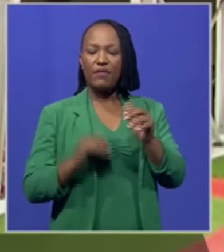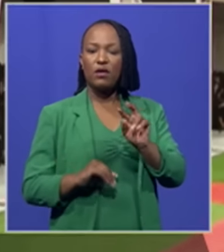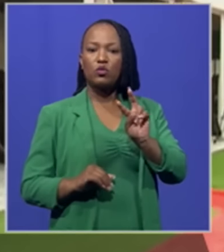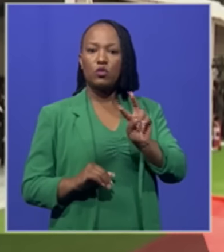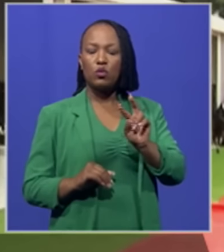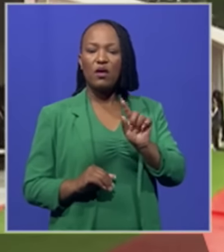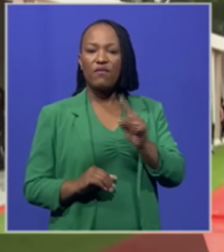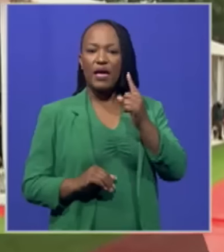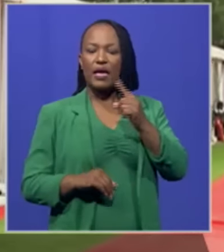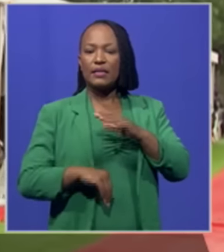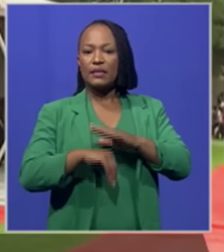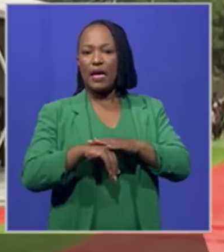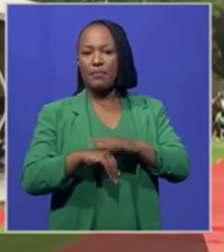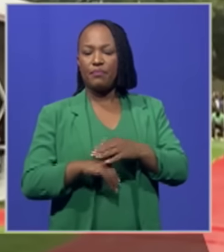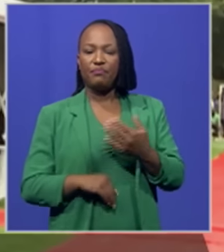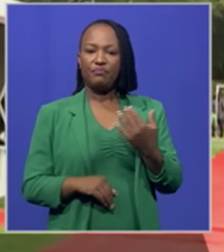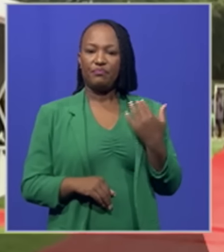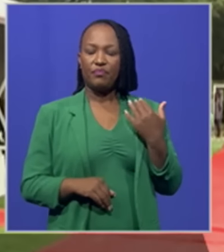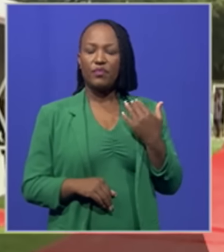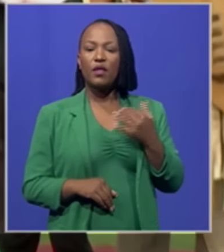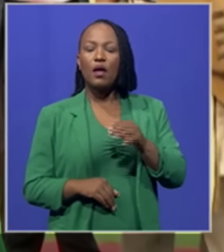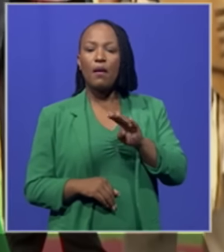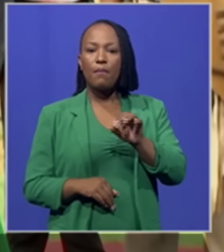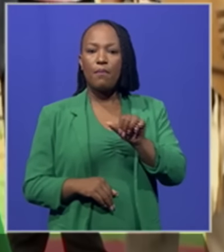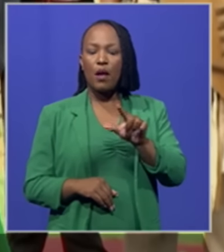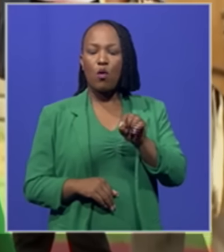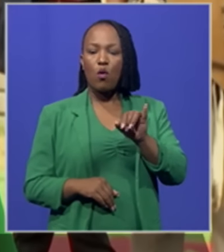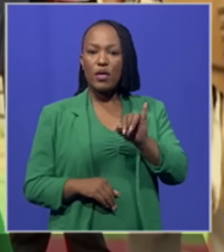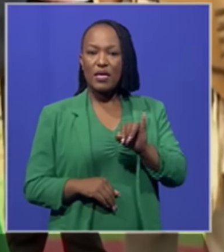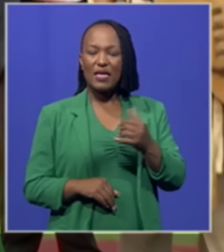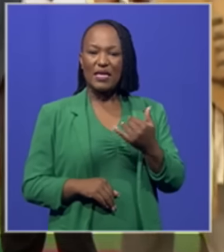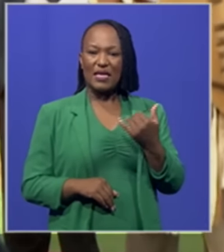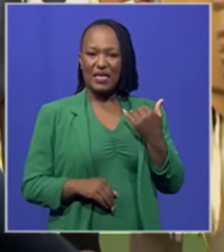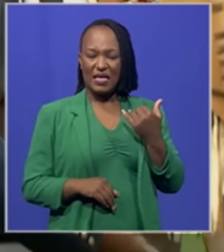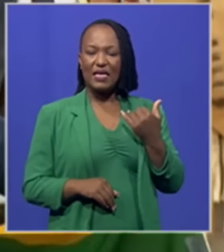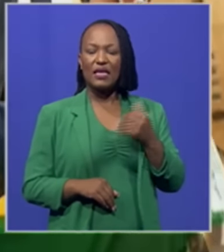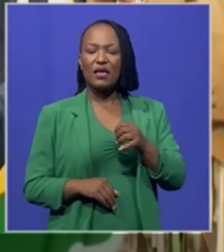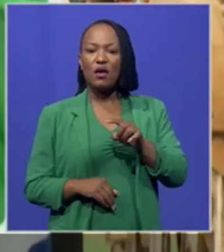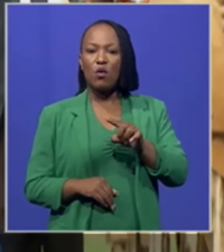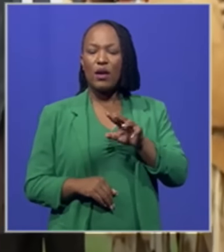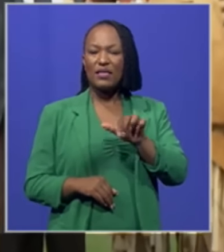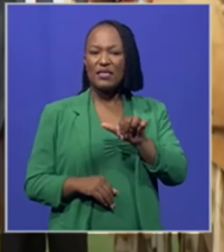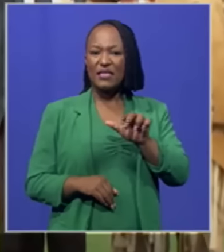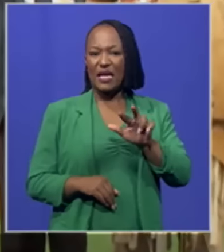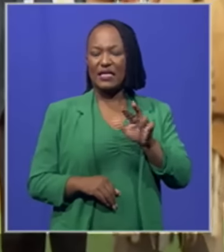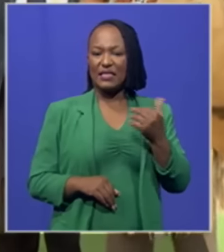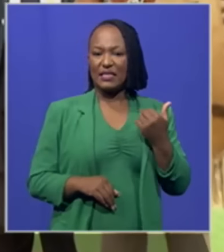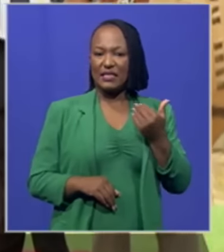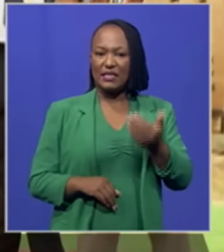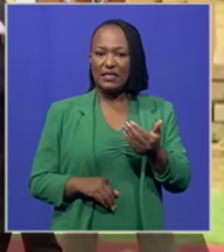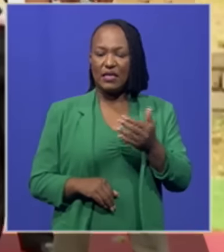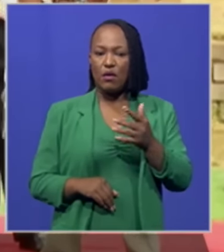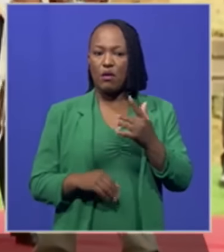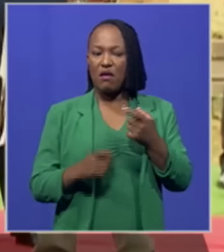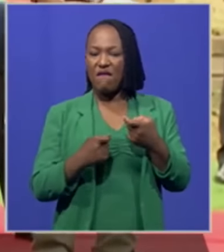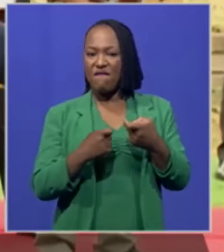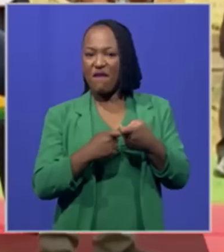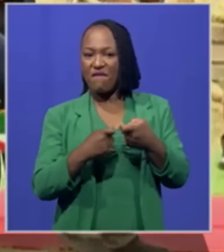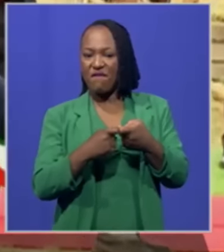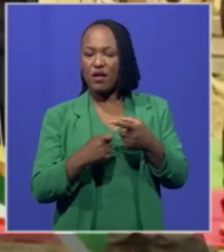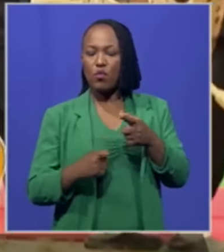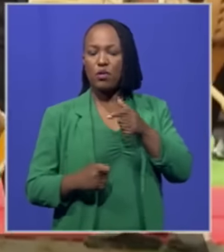bja ga Baloi go tloga ka ngwaga wa 2008 morago ga ntwa ye telele ya semolao le morwara ngwane gagwe e lego Sidwell